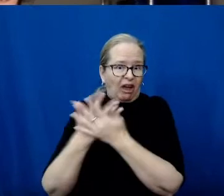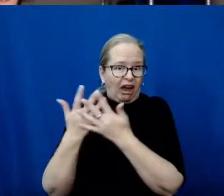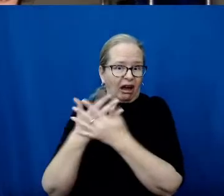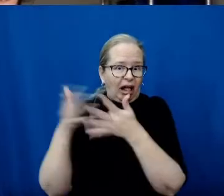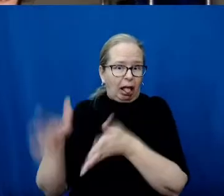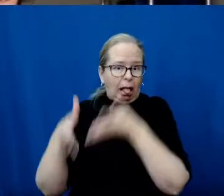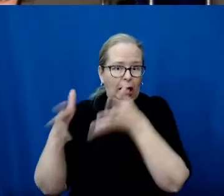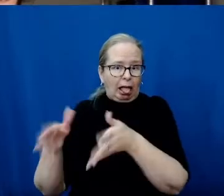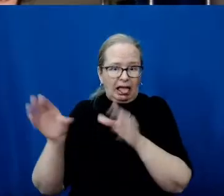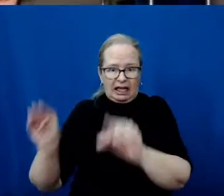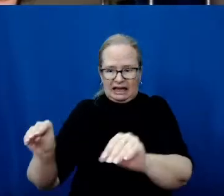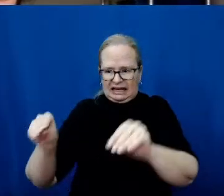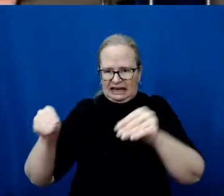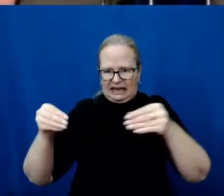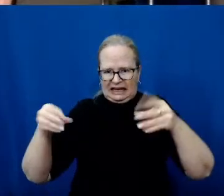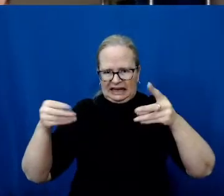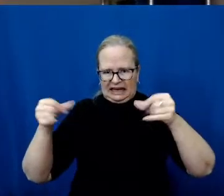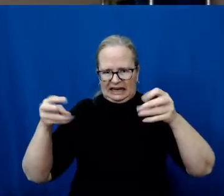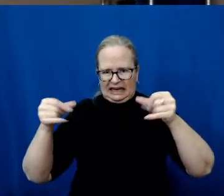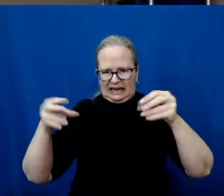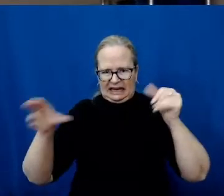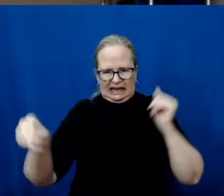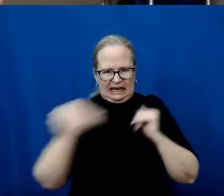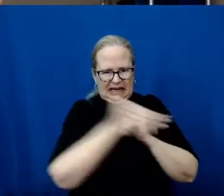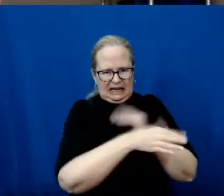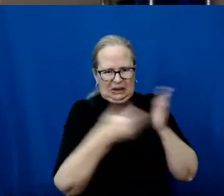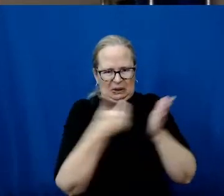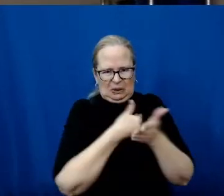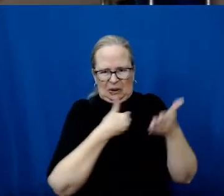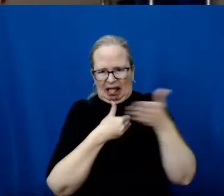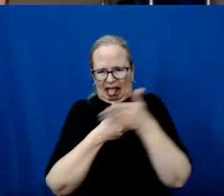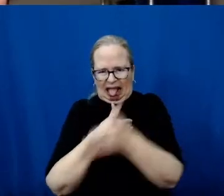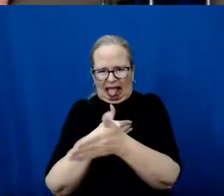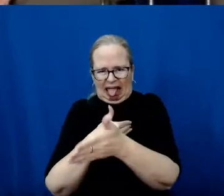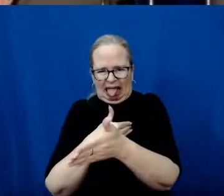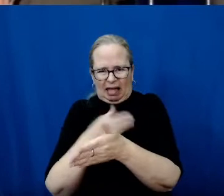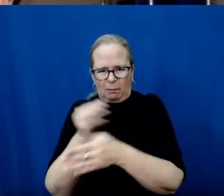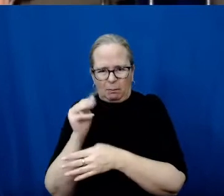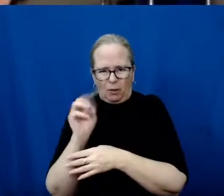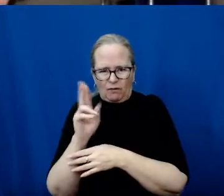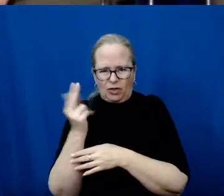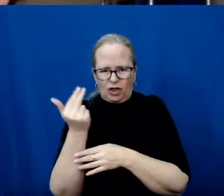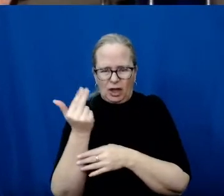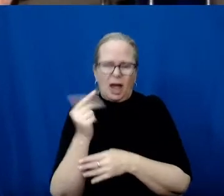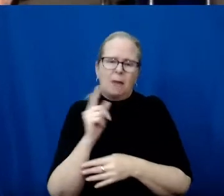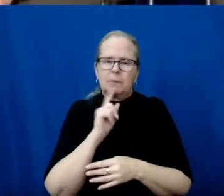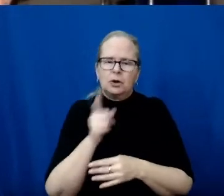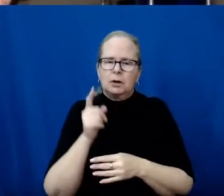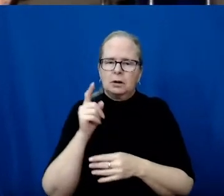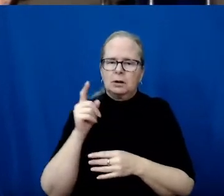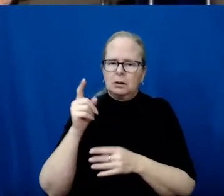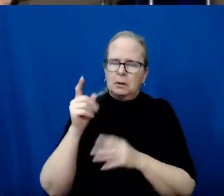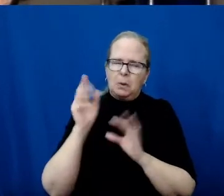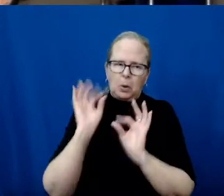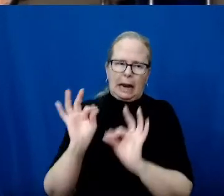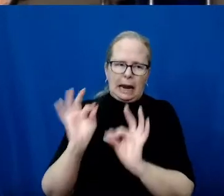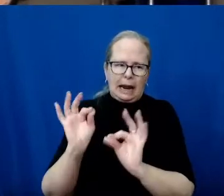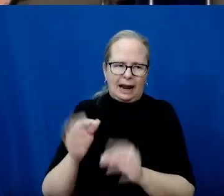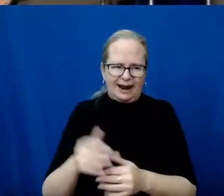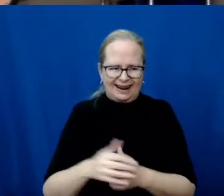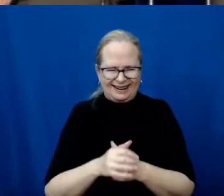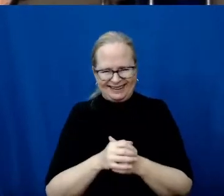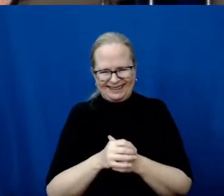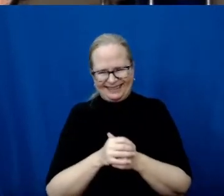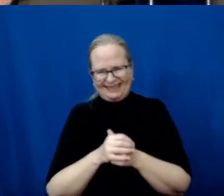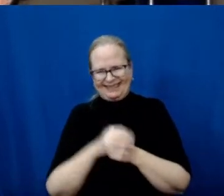to breathe a sigh of relief. Right? Interesting. Ryan, I can honestly say that I have heard similar to you.